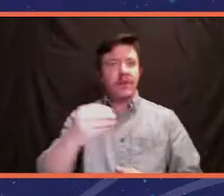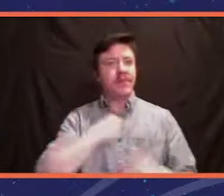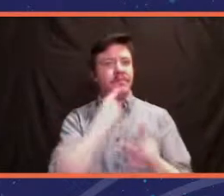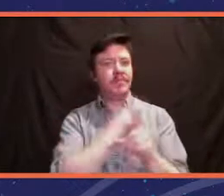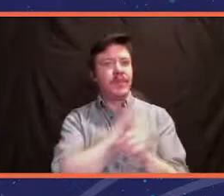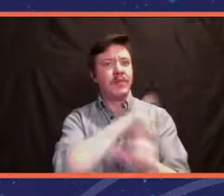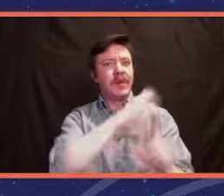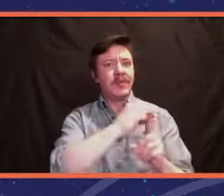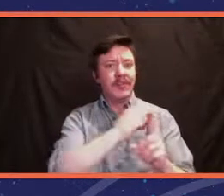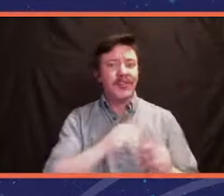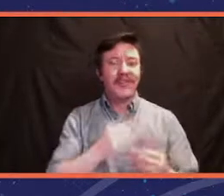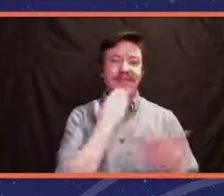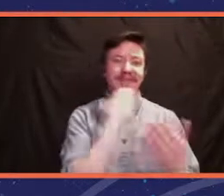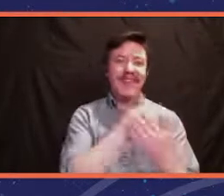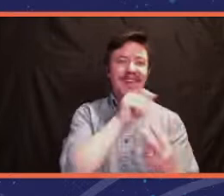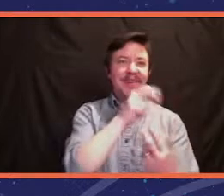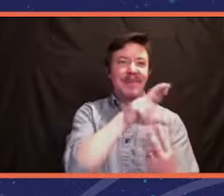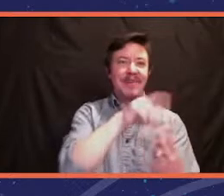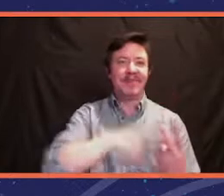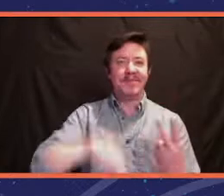us, Amir.